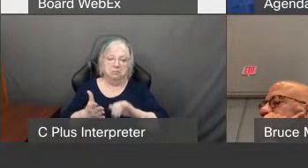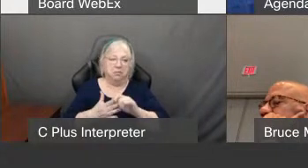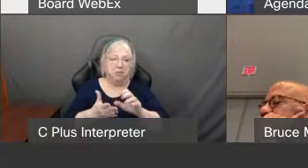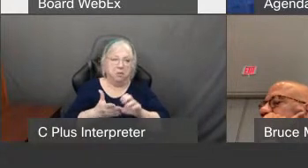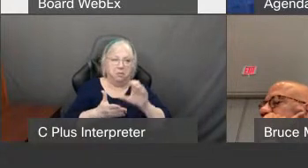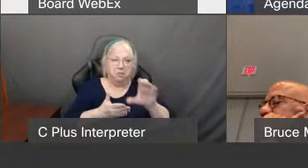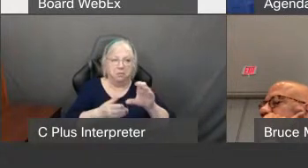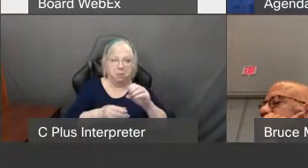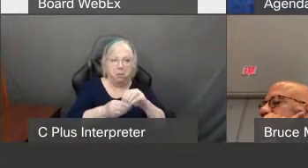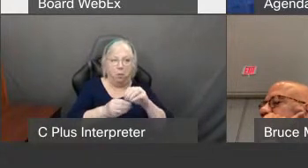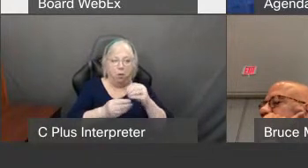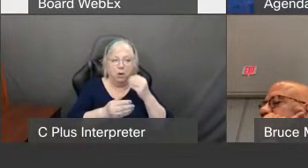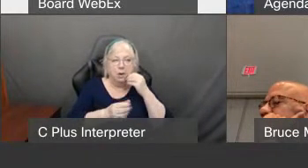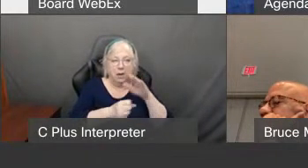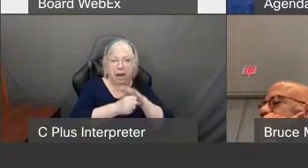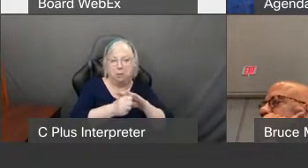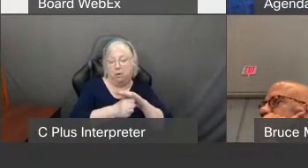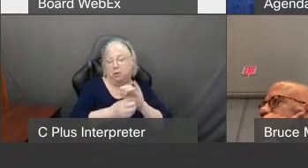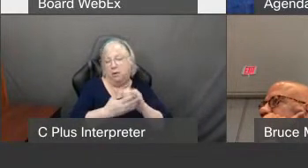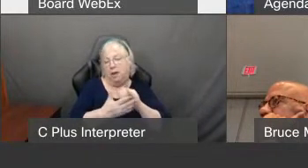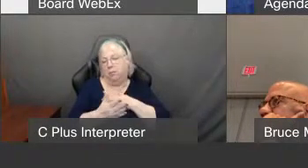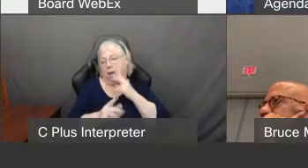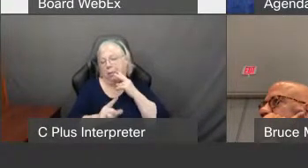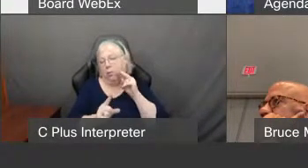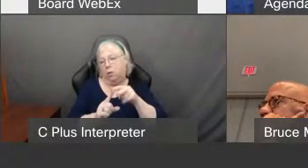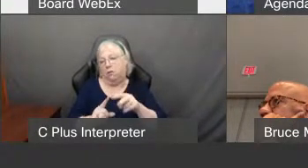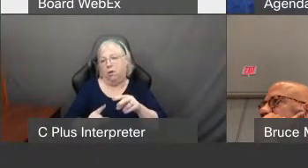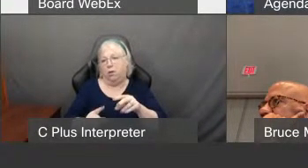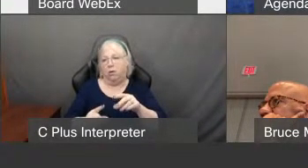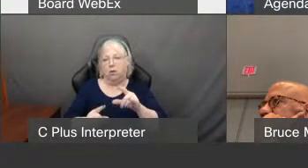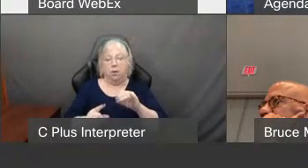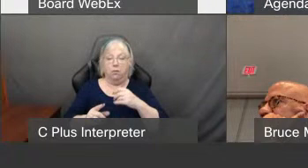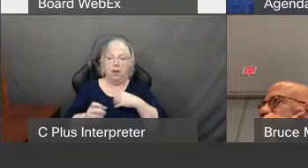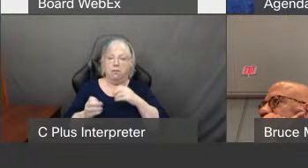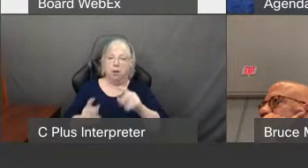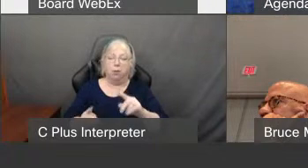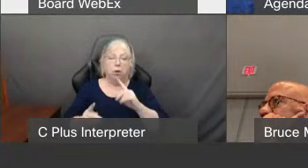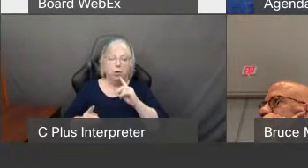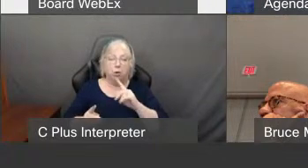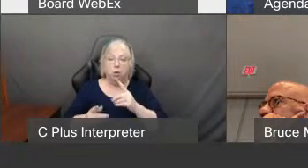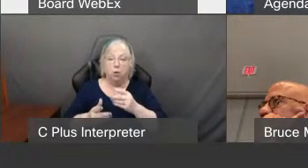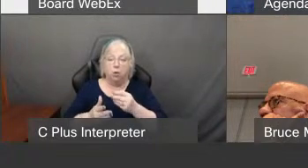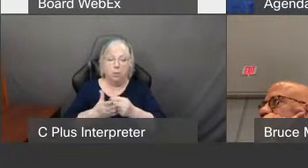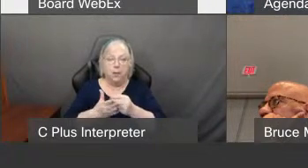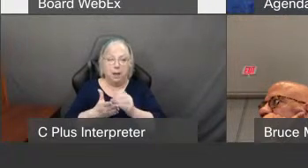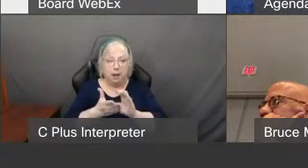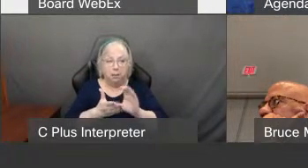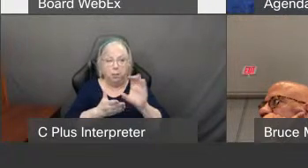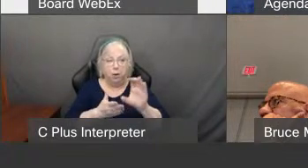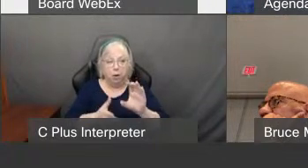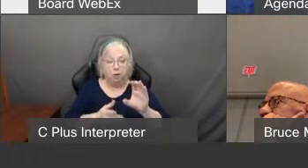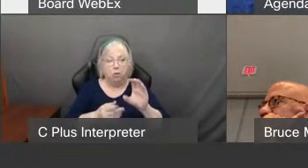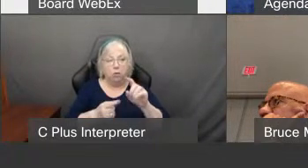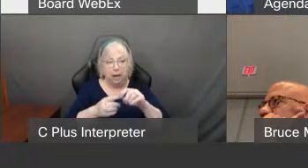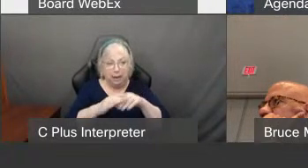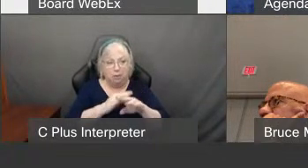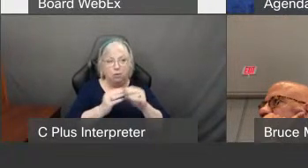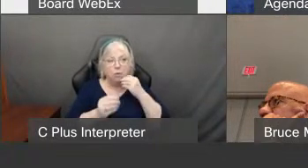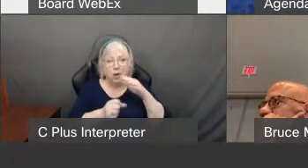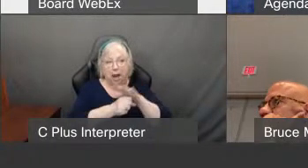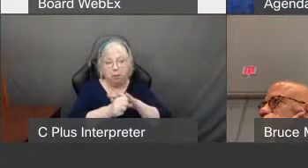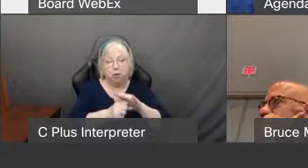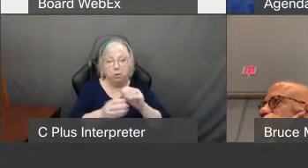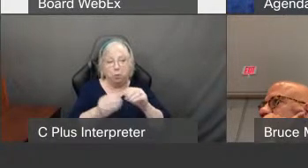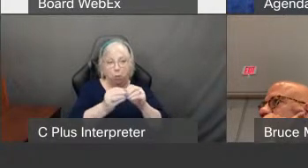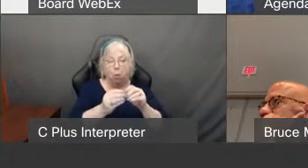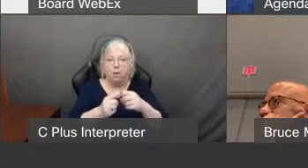as it relates to that, Mayor. So I just wanted to state that. So if we have opportunity to put more money towards neighborhoods, we have to determine where that money's coming from.